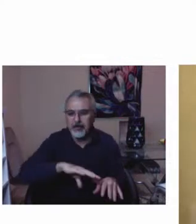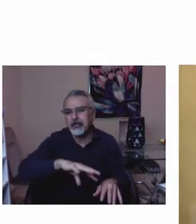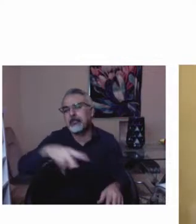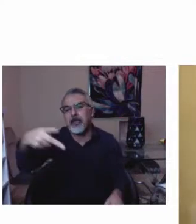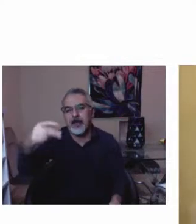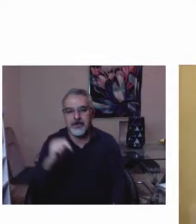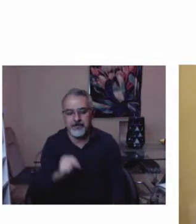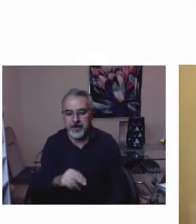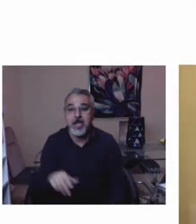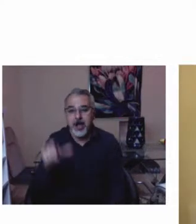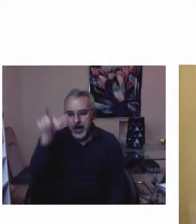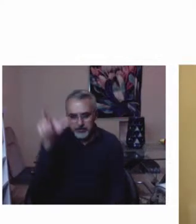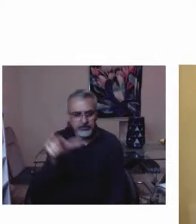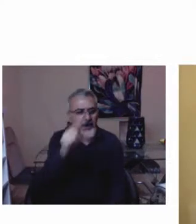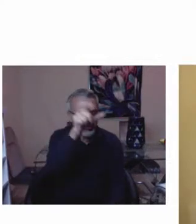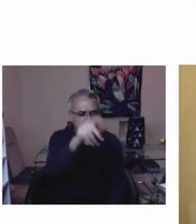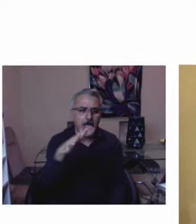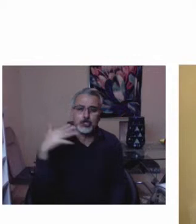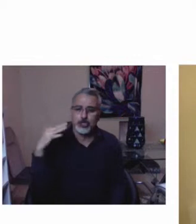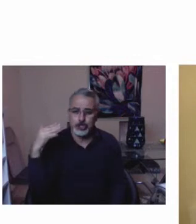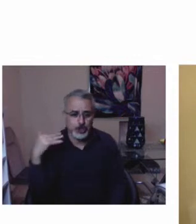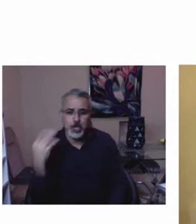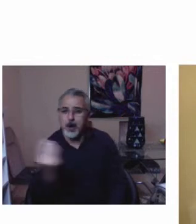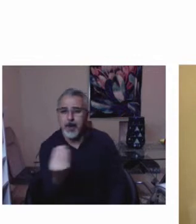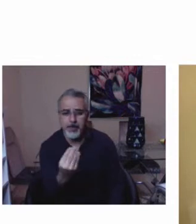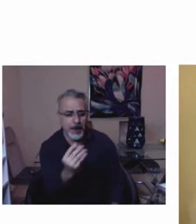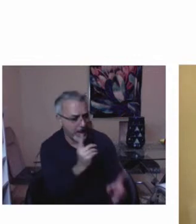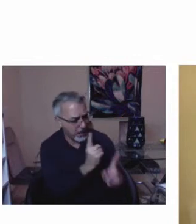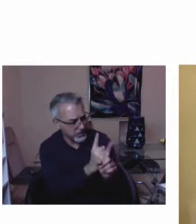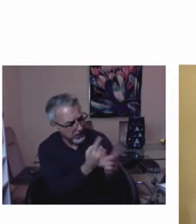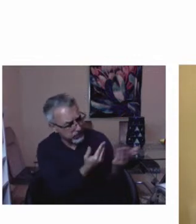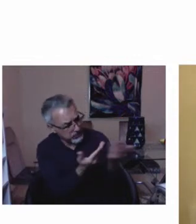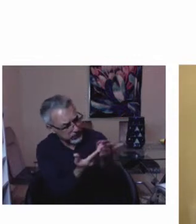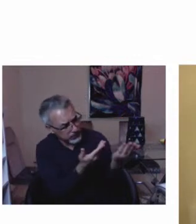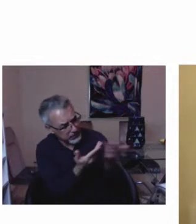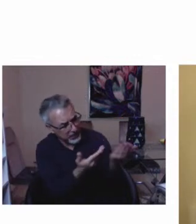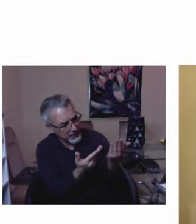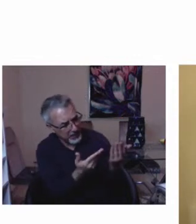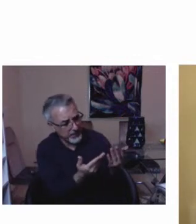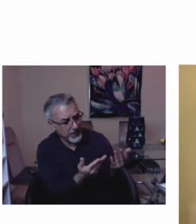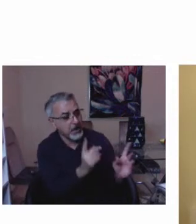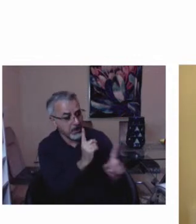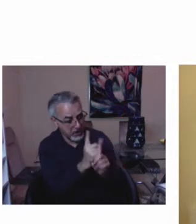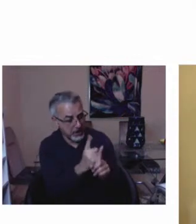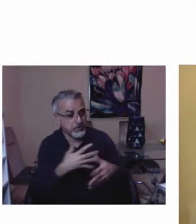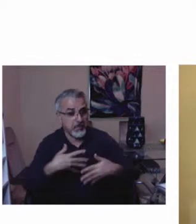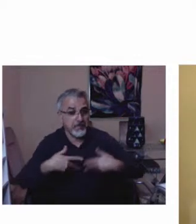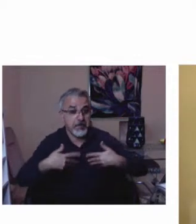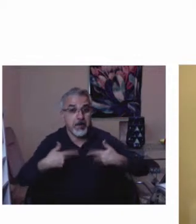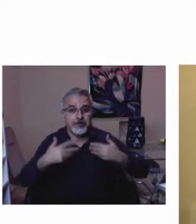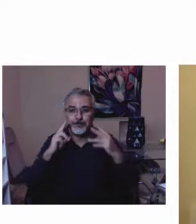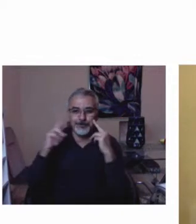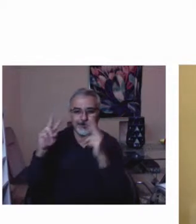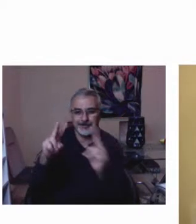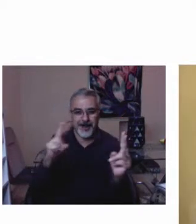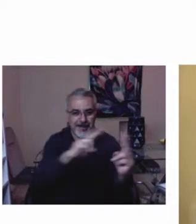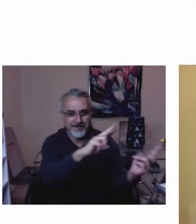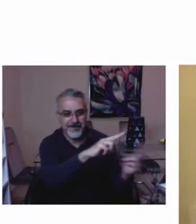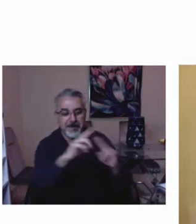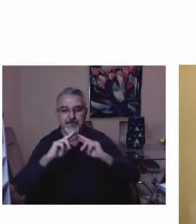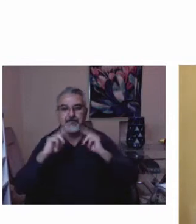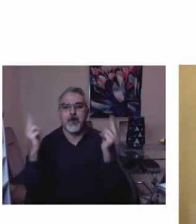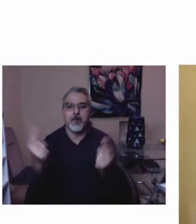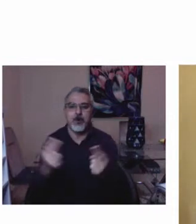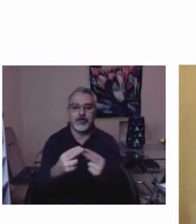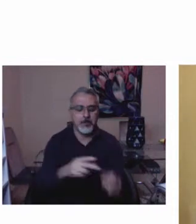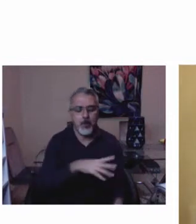that I have the pleasure of seeing in this conference, we all unanimously agree that there is greater need to collaborate with us. Now,